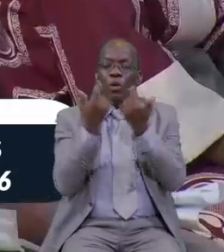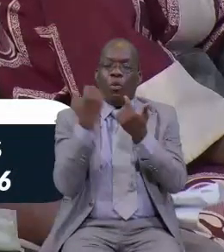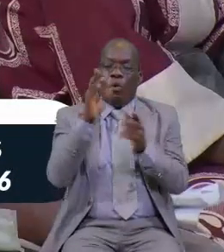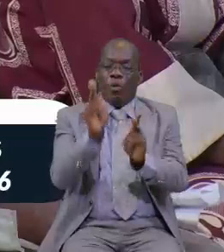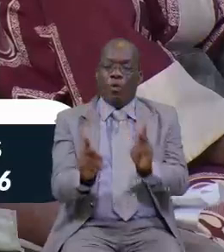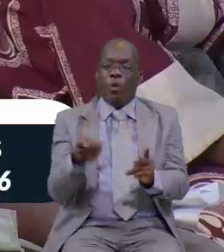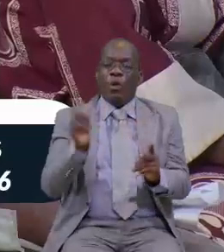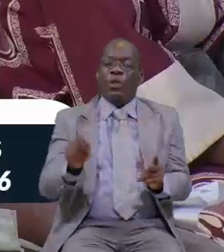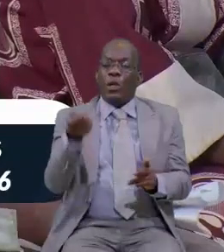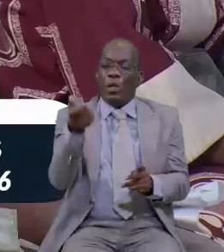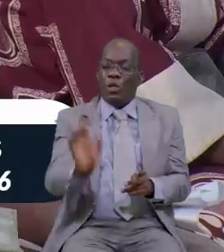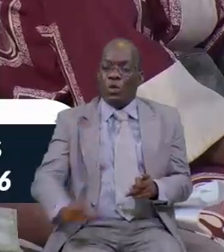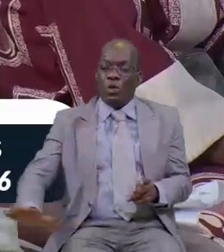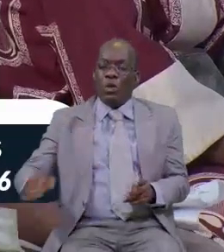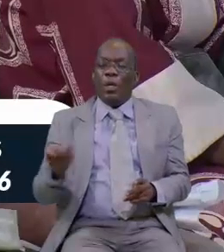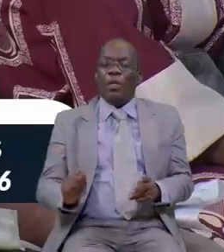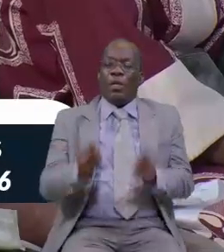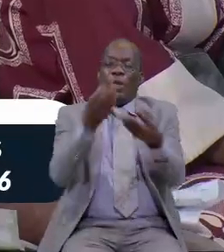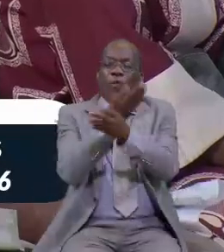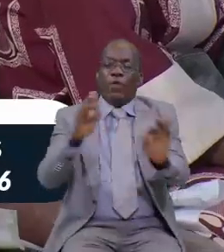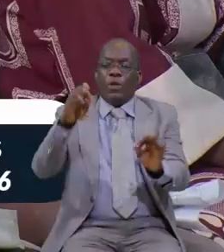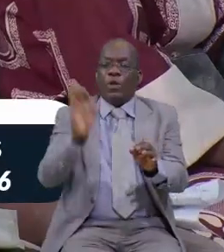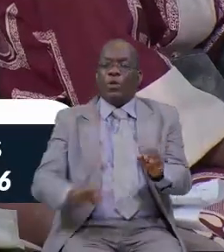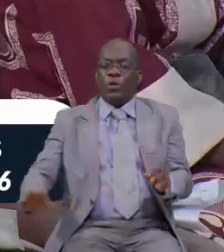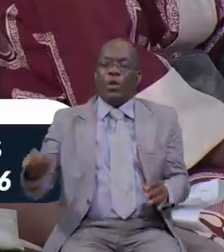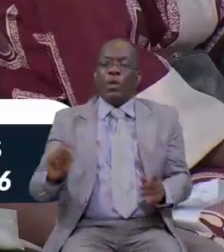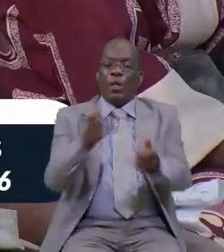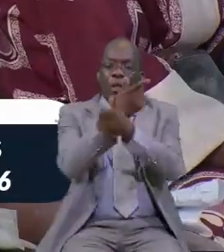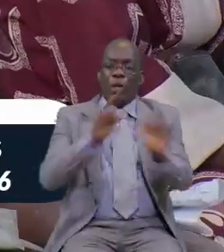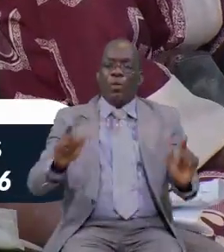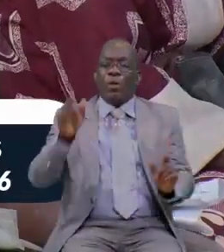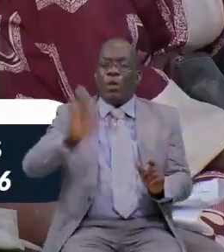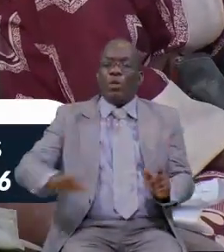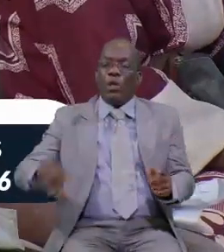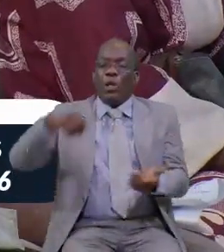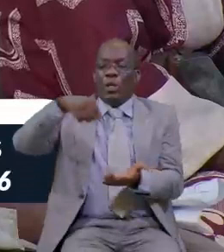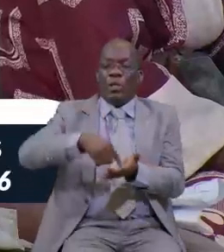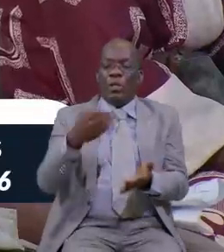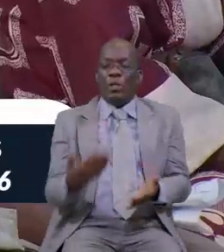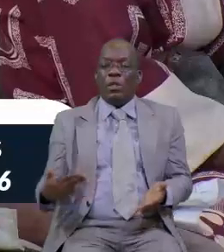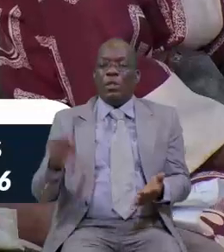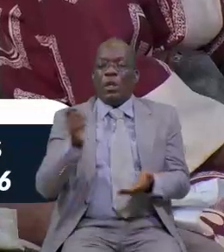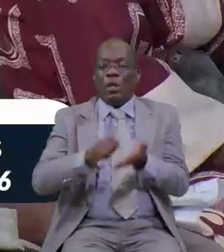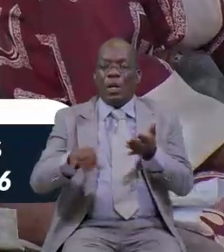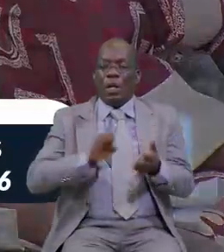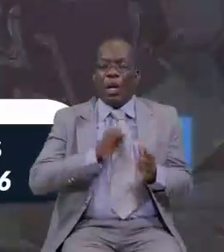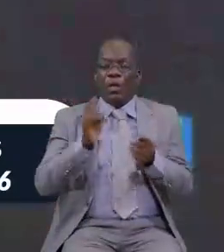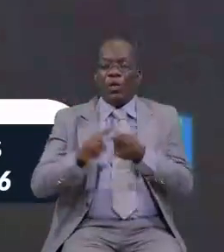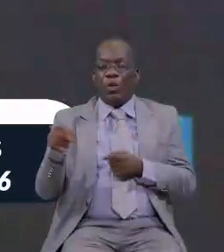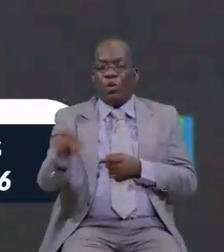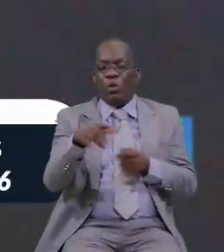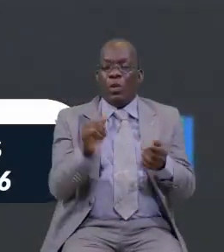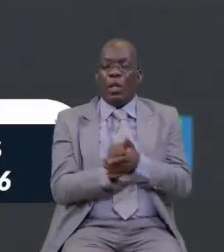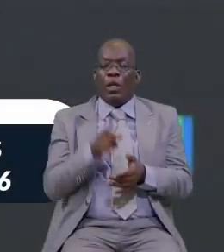lively children, the liberated children. These things I write unto you, that ye sin not.